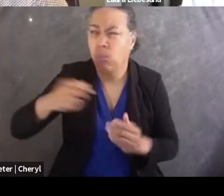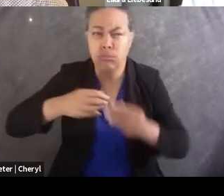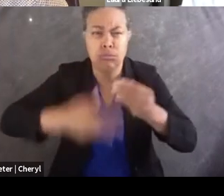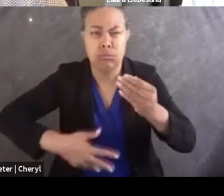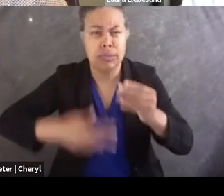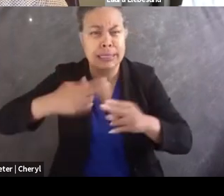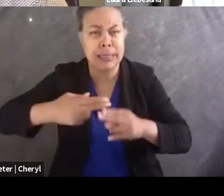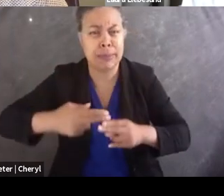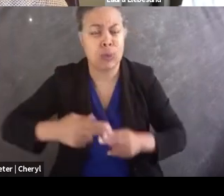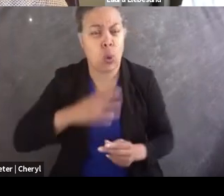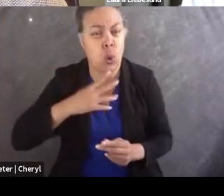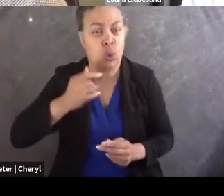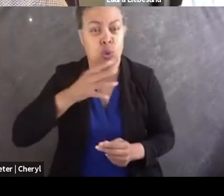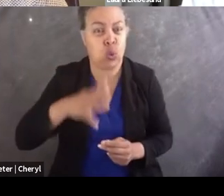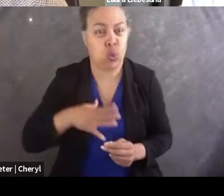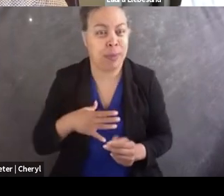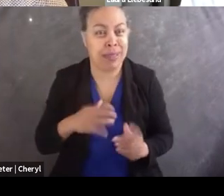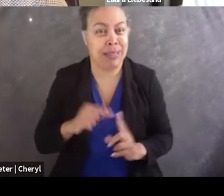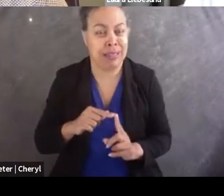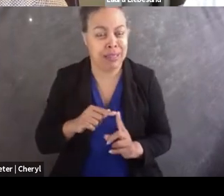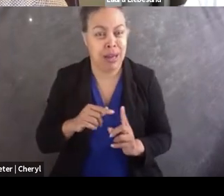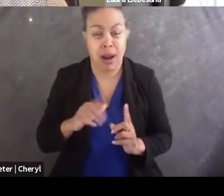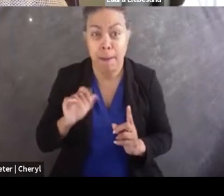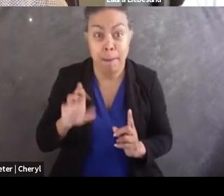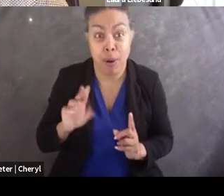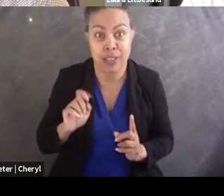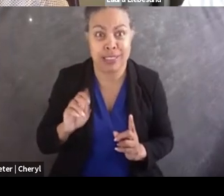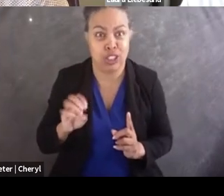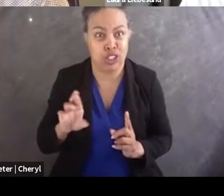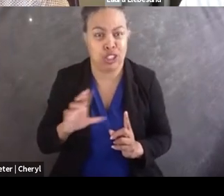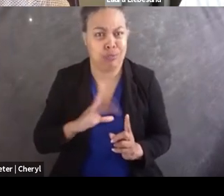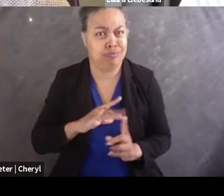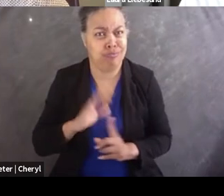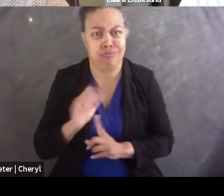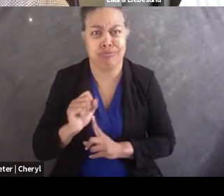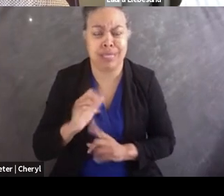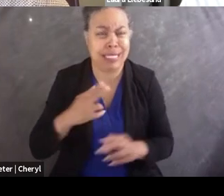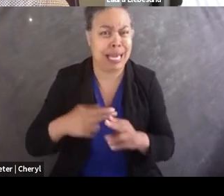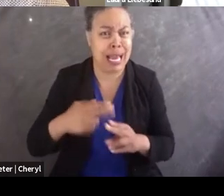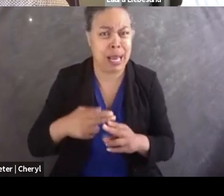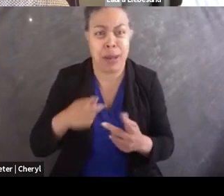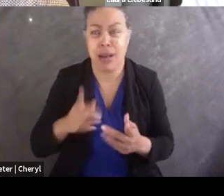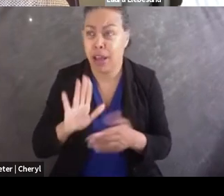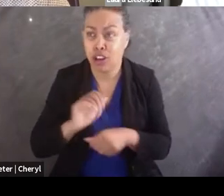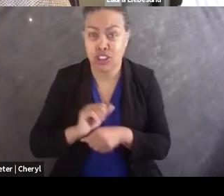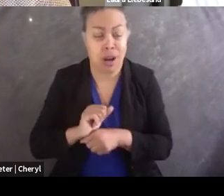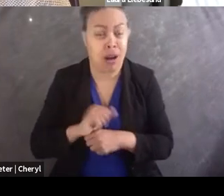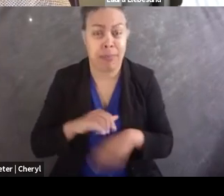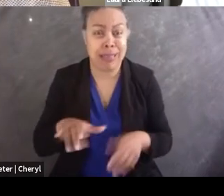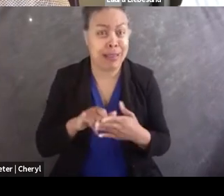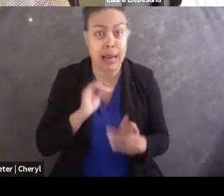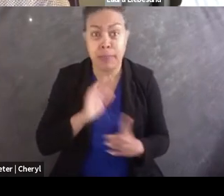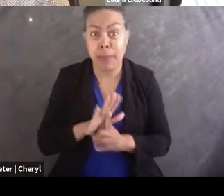mostly older women bartenders that were huge superstars, and bartending was their way of life and it was their profession. And they were just as